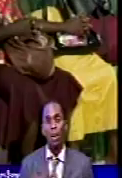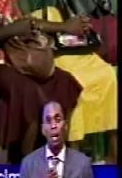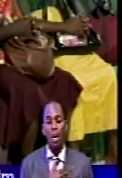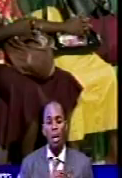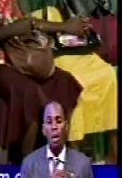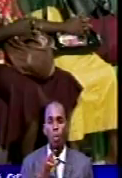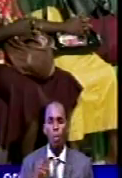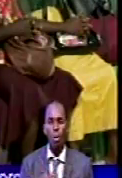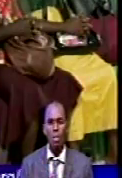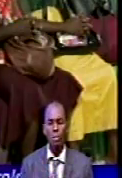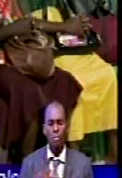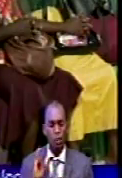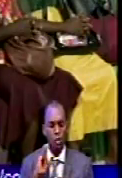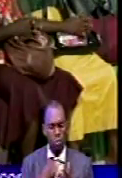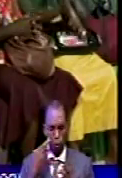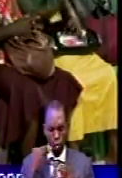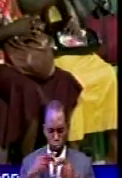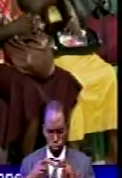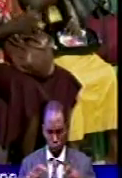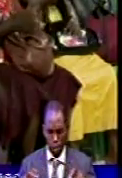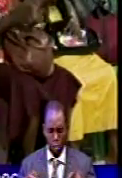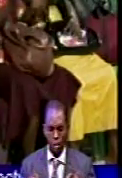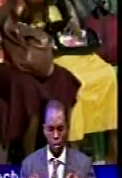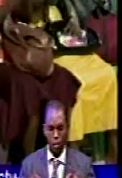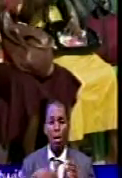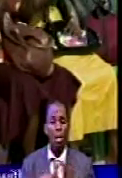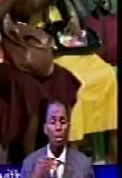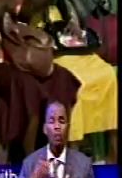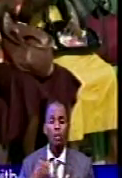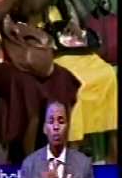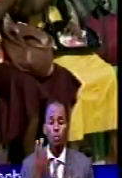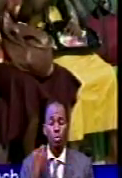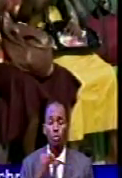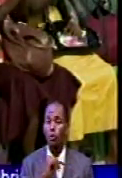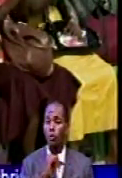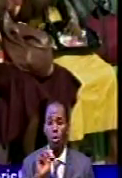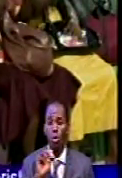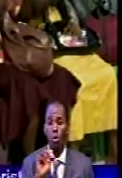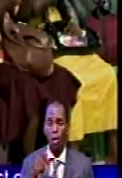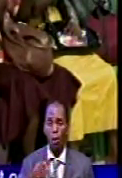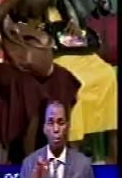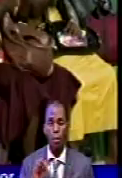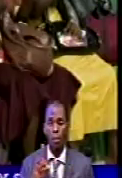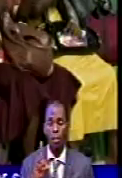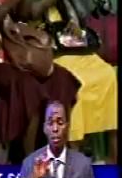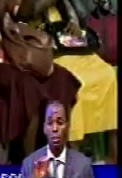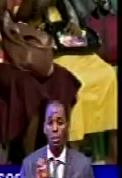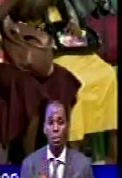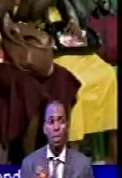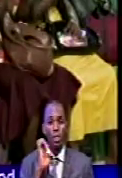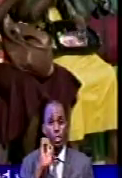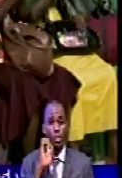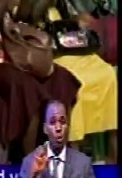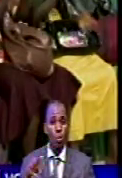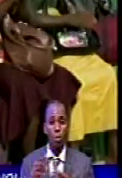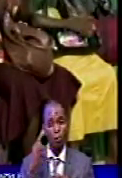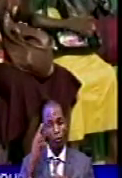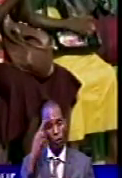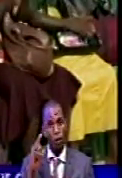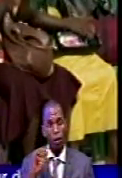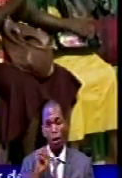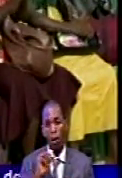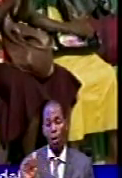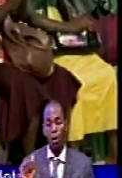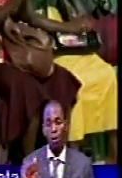behold, the pain is gone completely. Lokoja might be over 4 hours away from